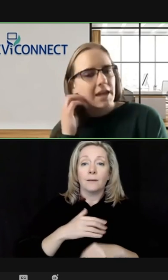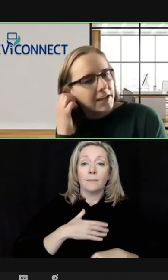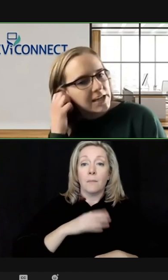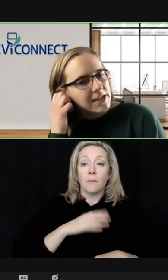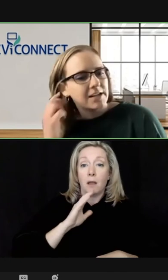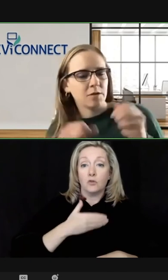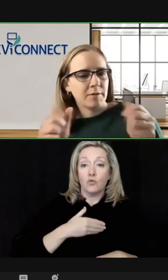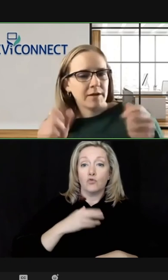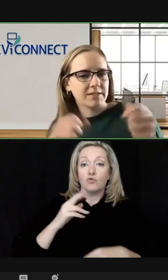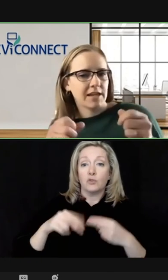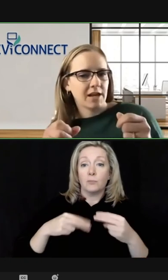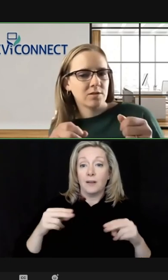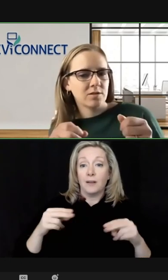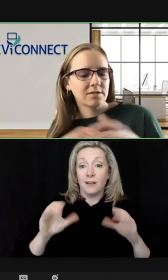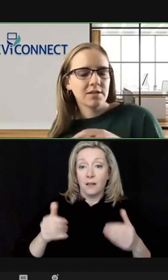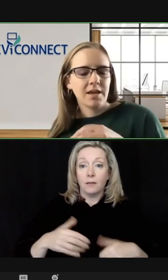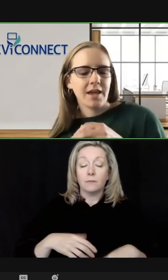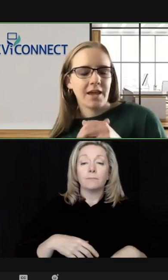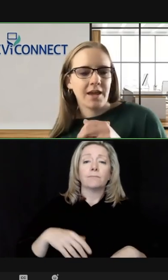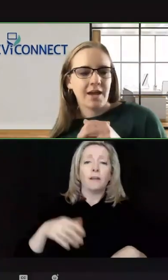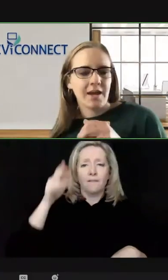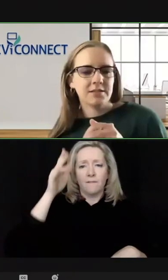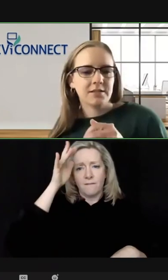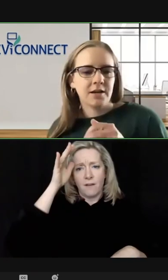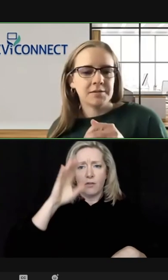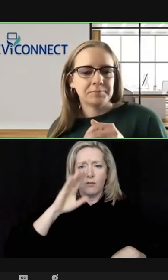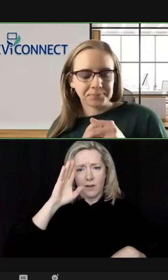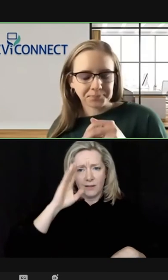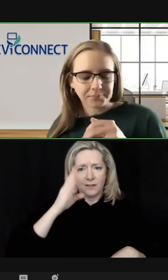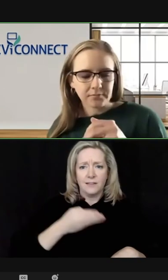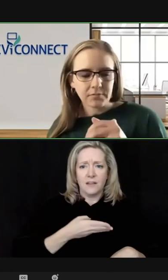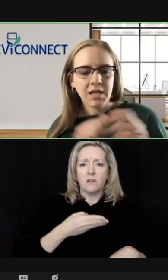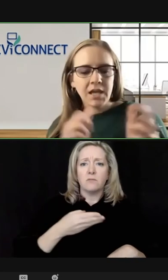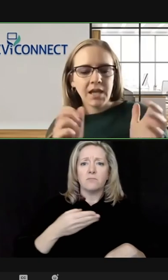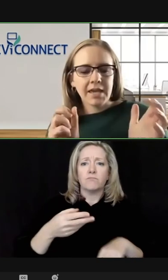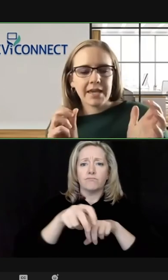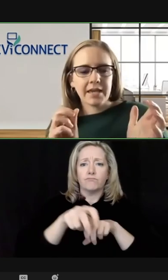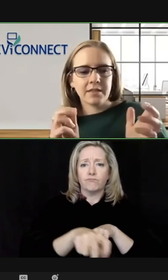me, and he had his little plastic animals, and